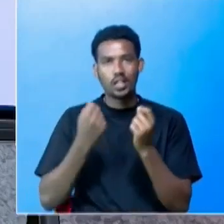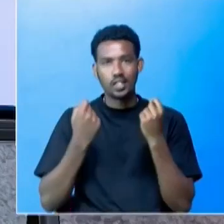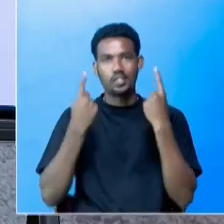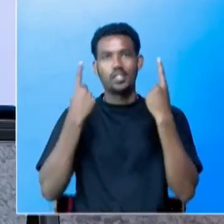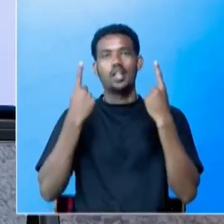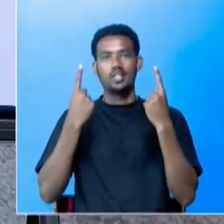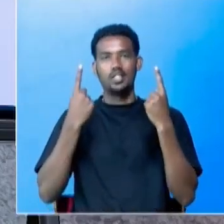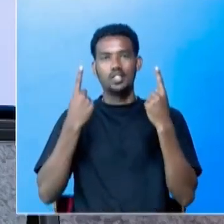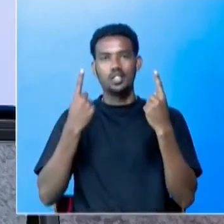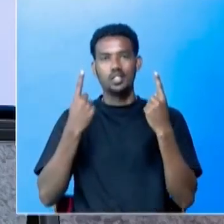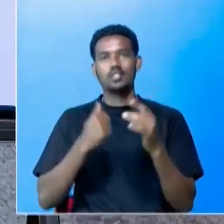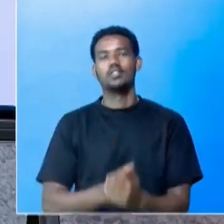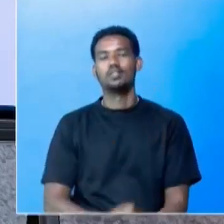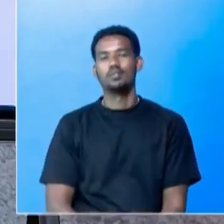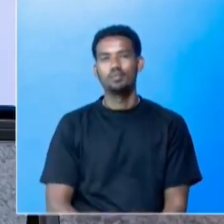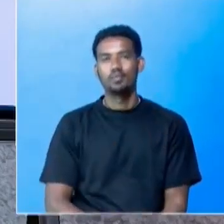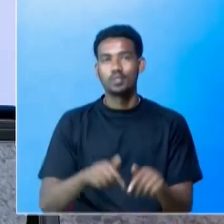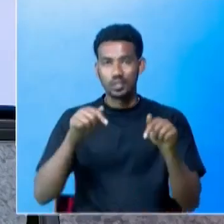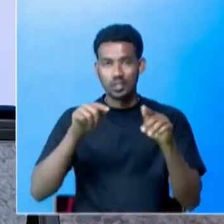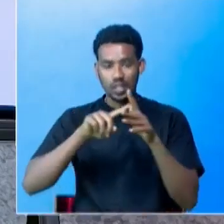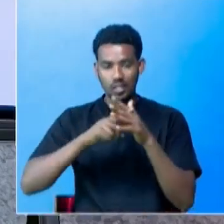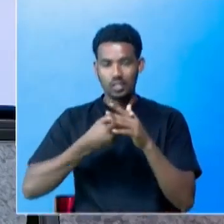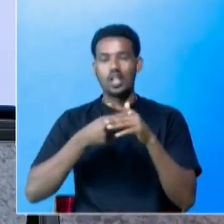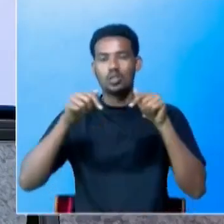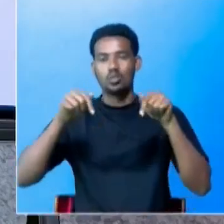today's lesson.